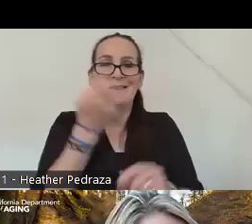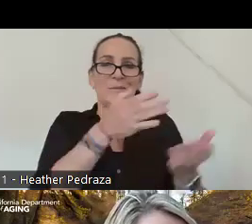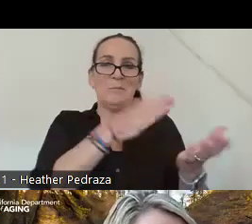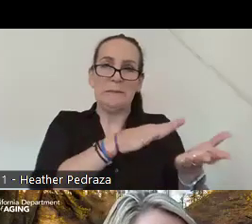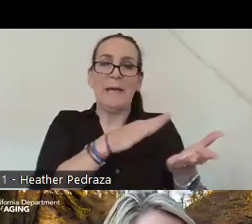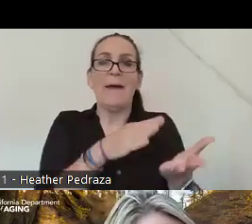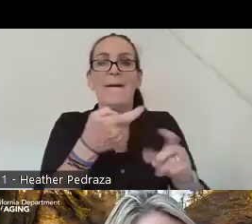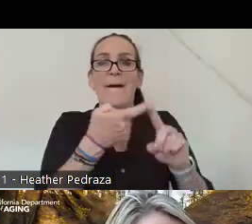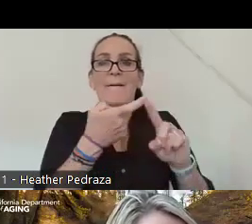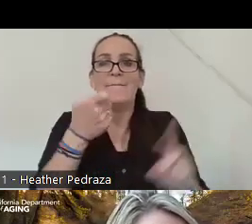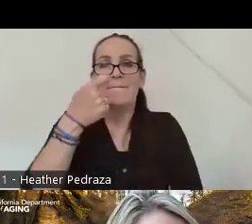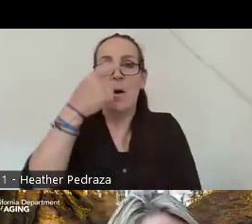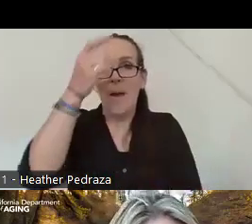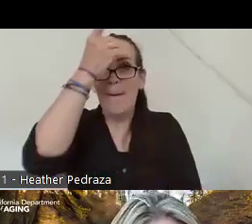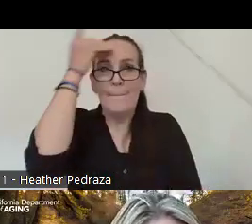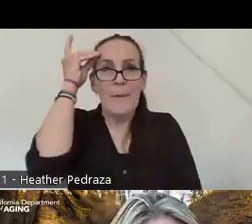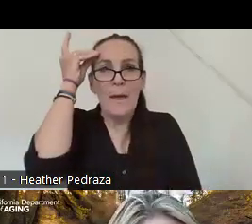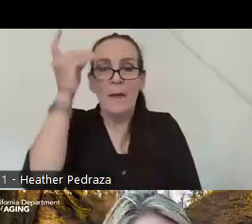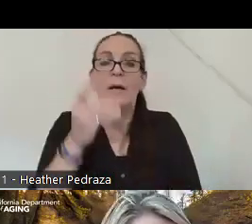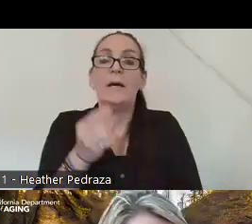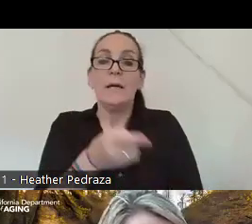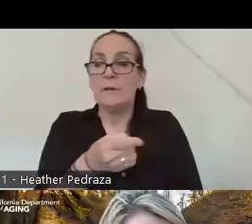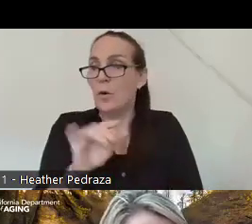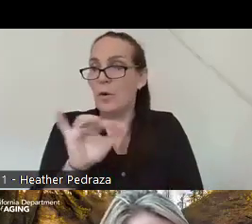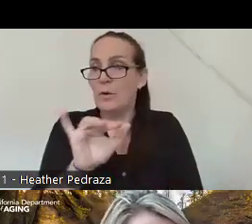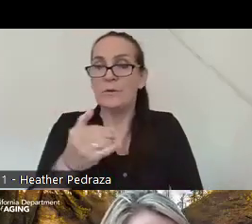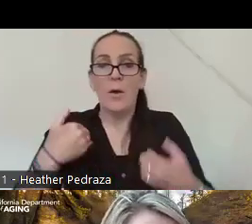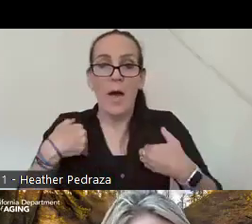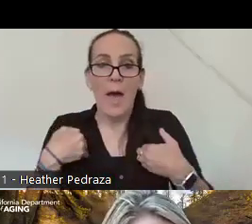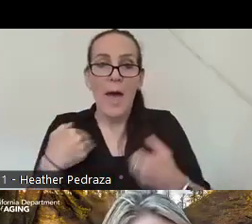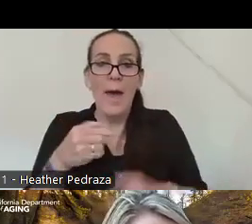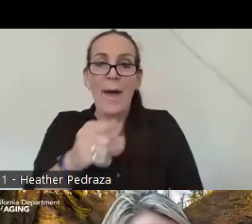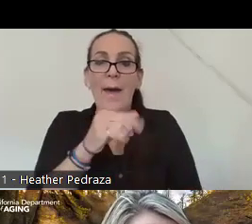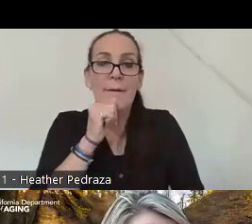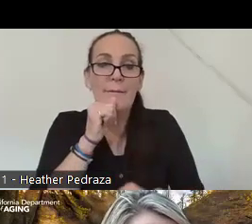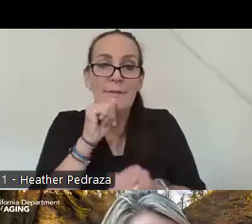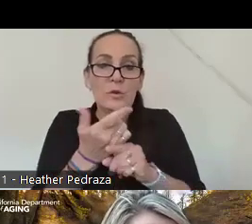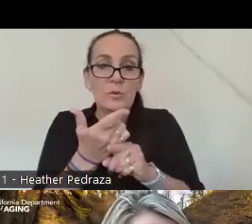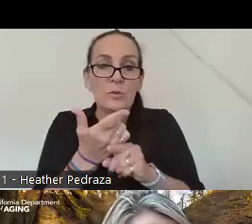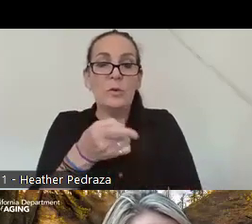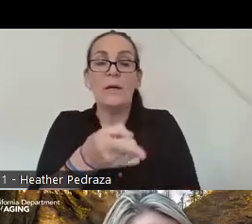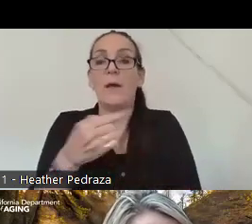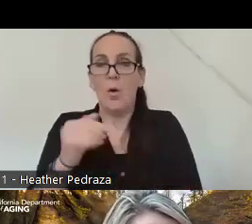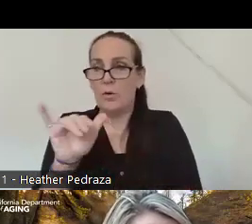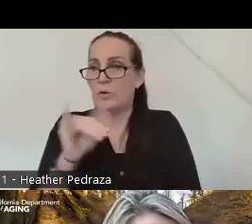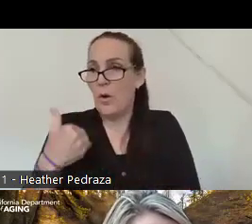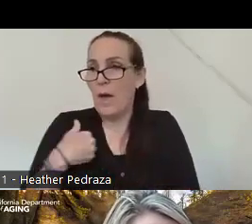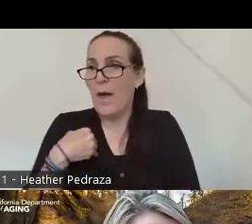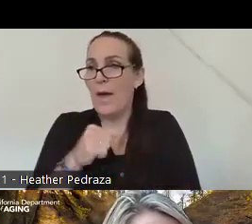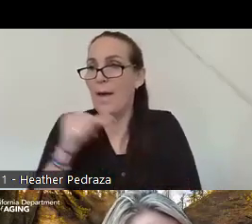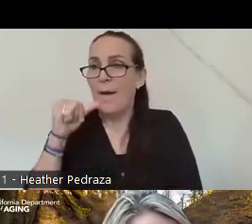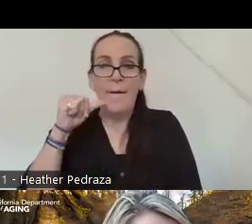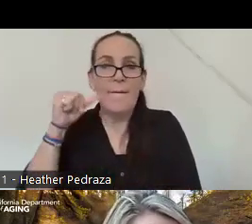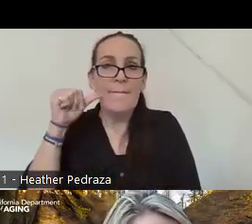dementia, and she also has a sister that she's caring for who unfortunately also is afflicted with dementia. So she has a lot of